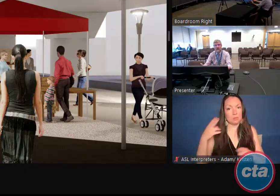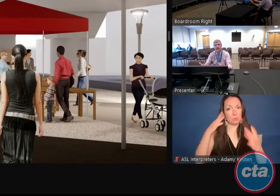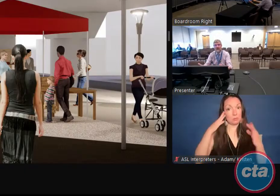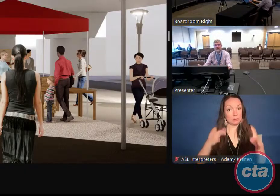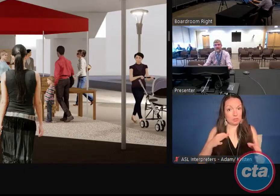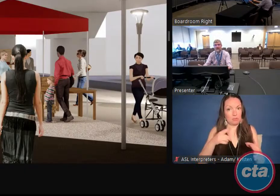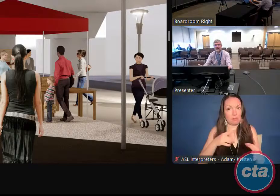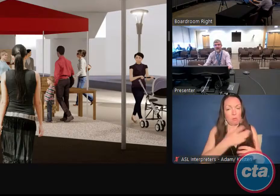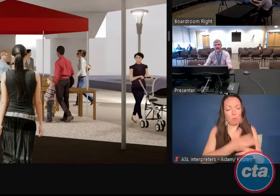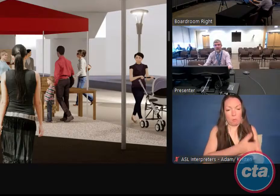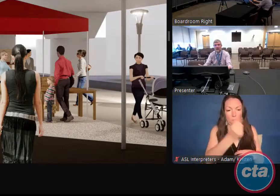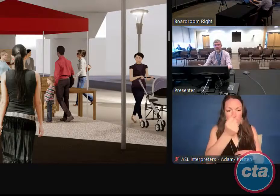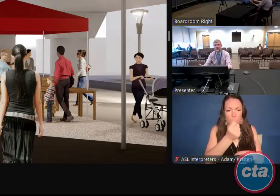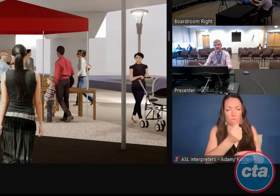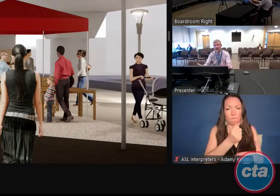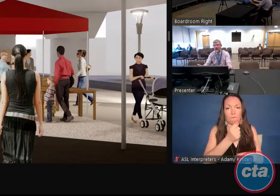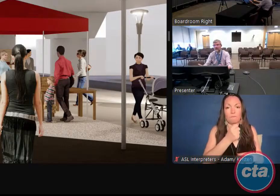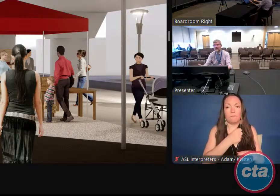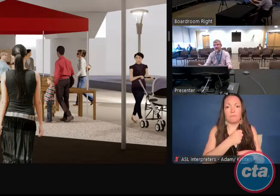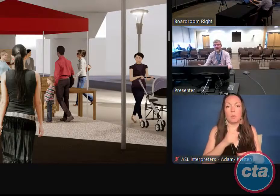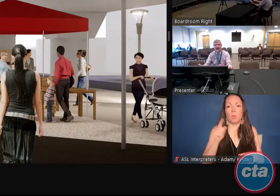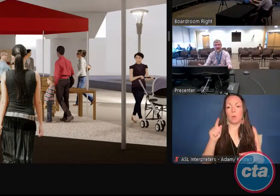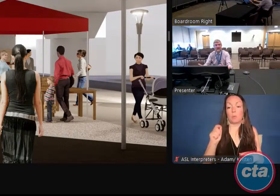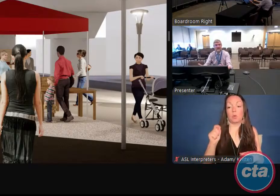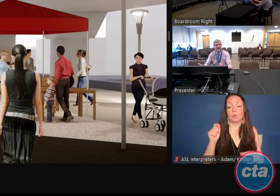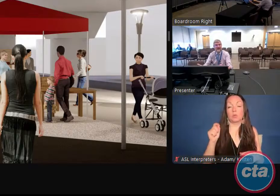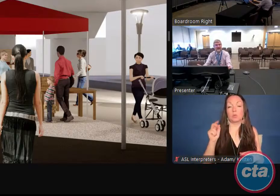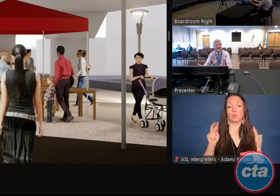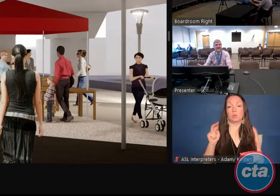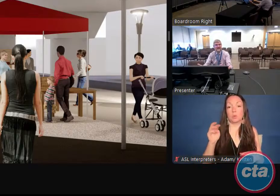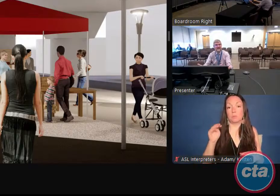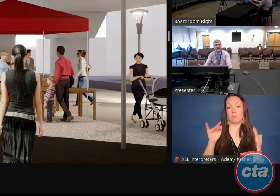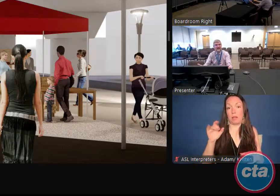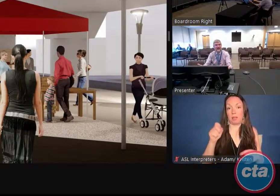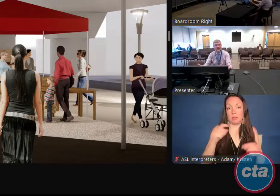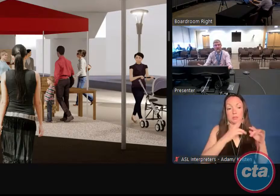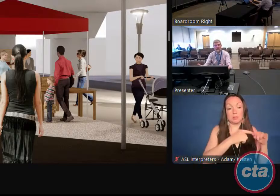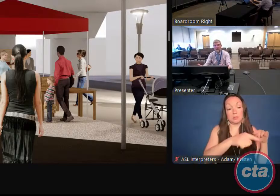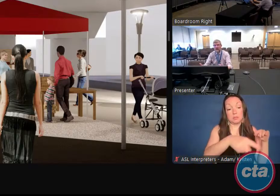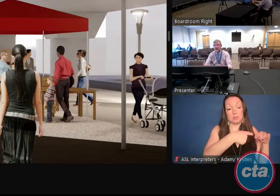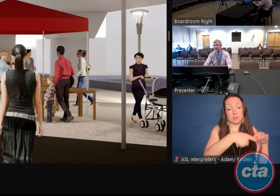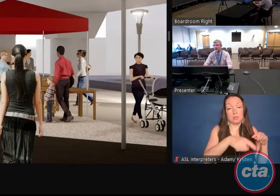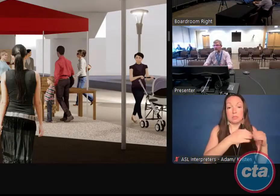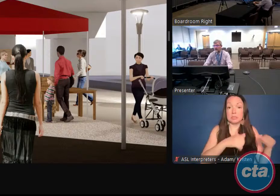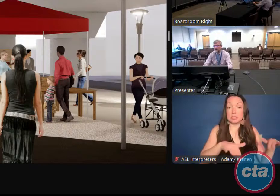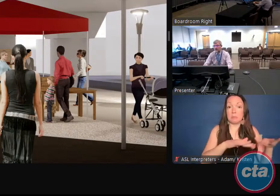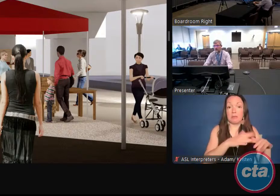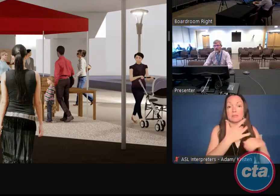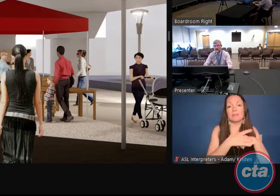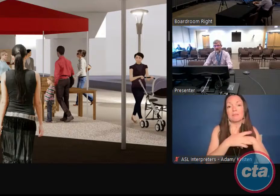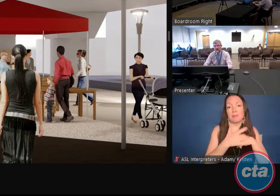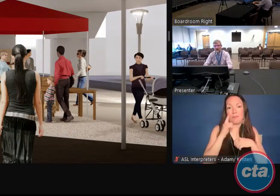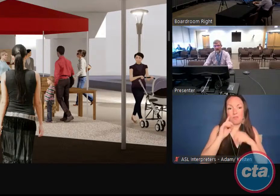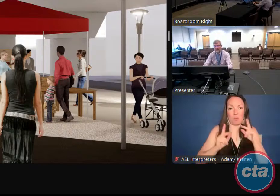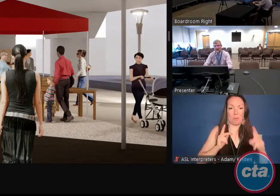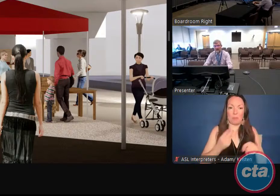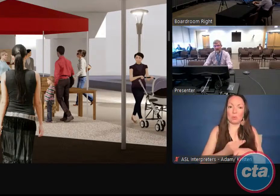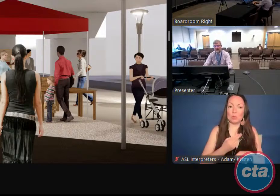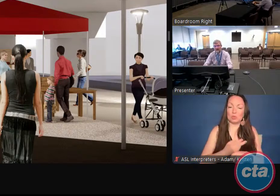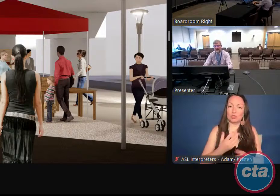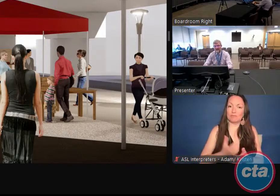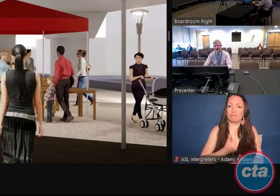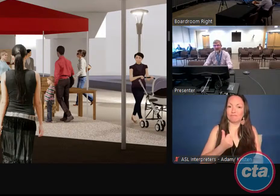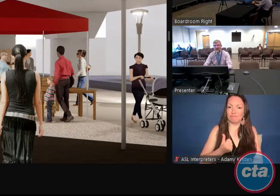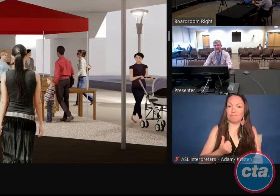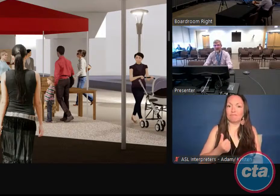remove the embankment, but to make that 1.2 miles of space available for public use. And so we started